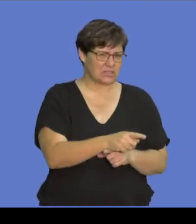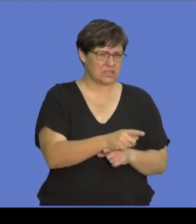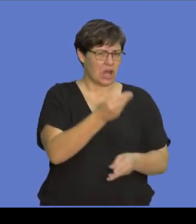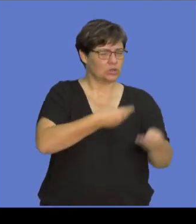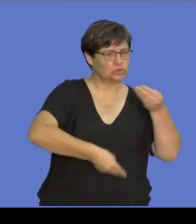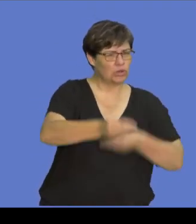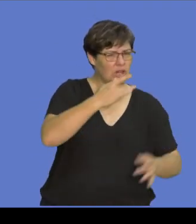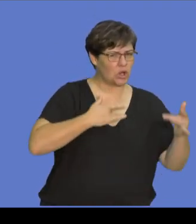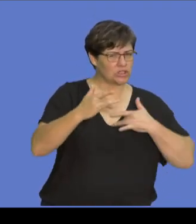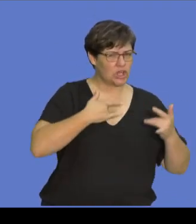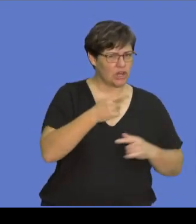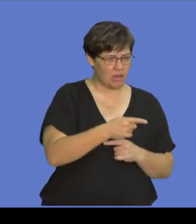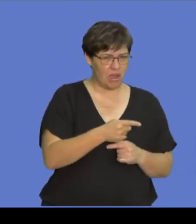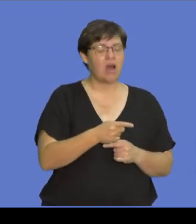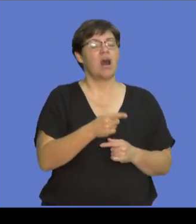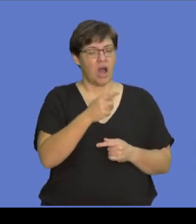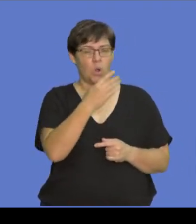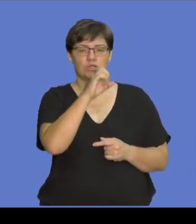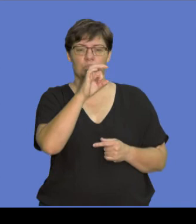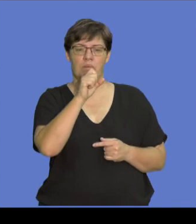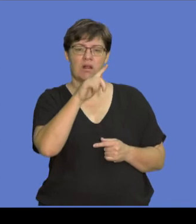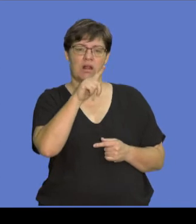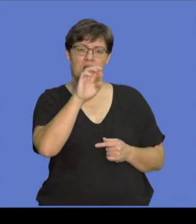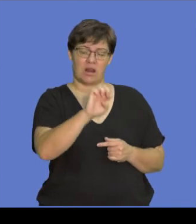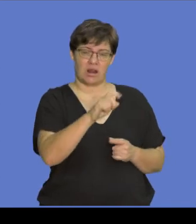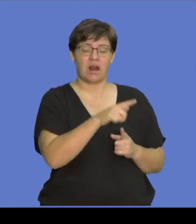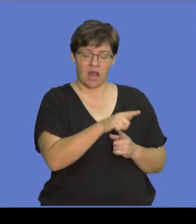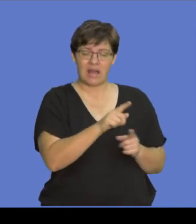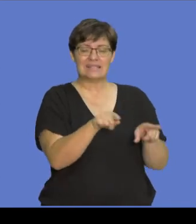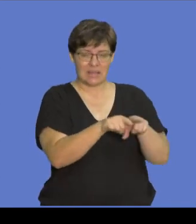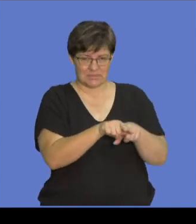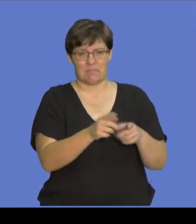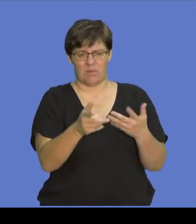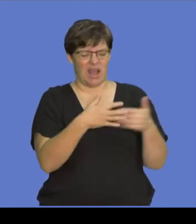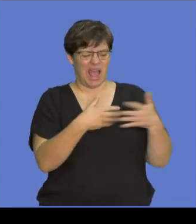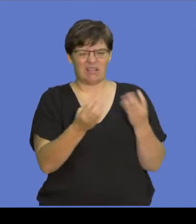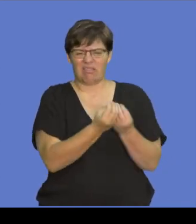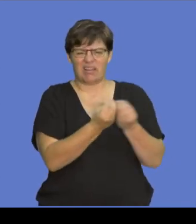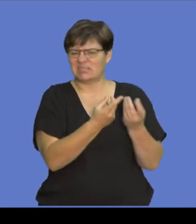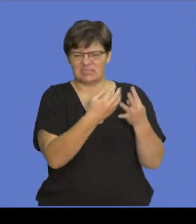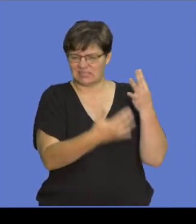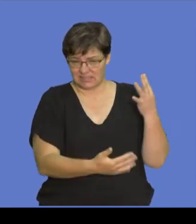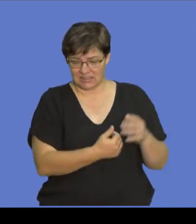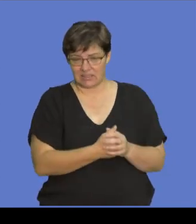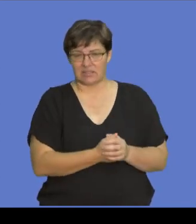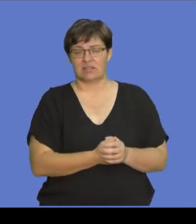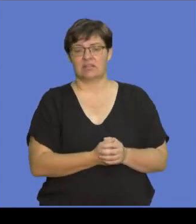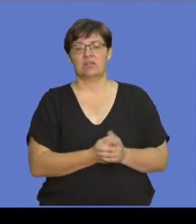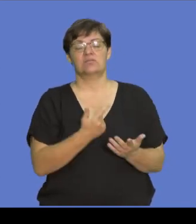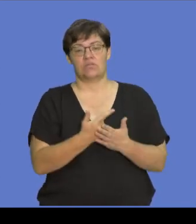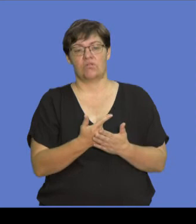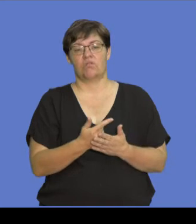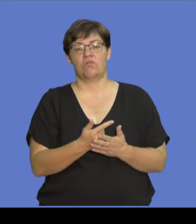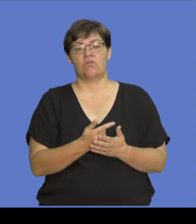concern? You've dealt with consumable stores there, treat it in the same way. It's just that here we now apportion the